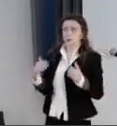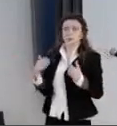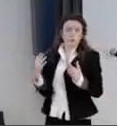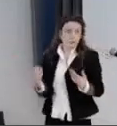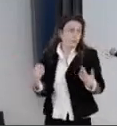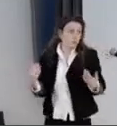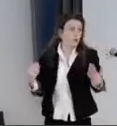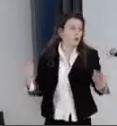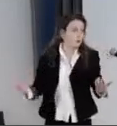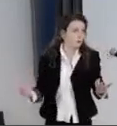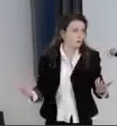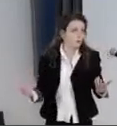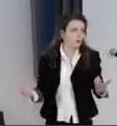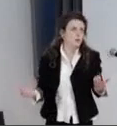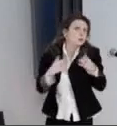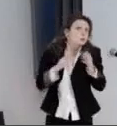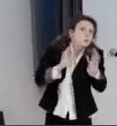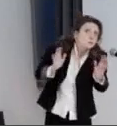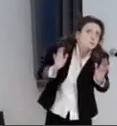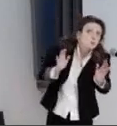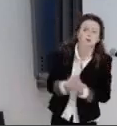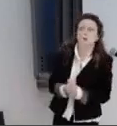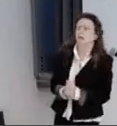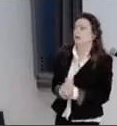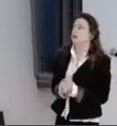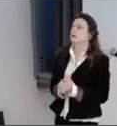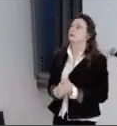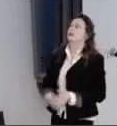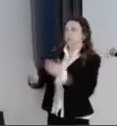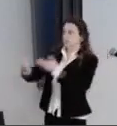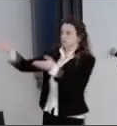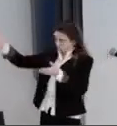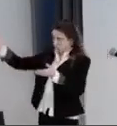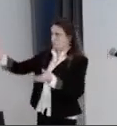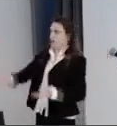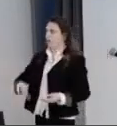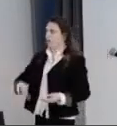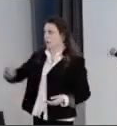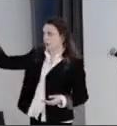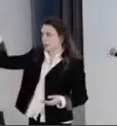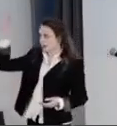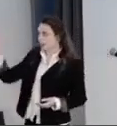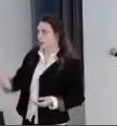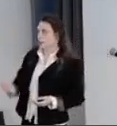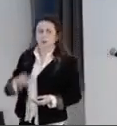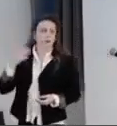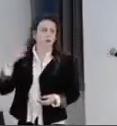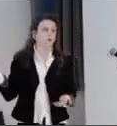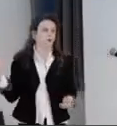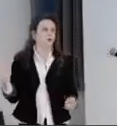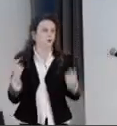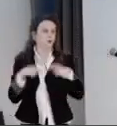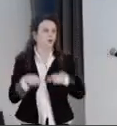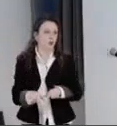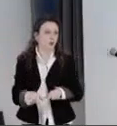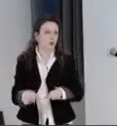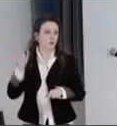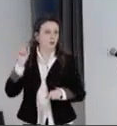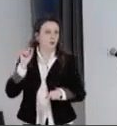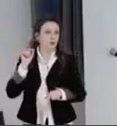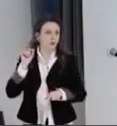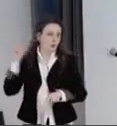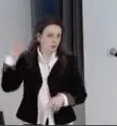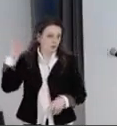omissions. But if you think that this is important, as I also think it is, there is an aesthetic omission right there for you if you don't